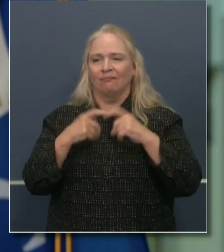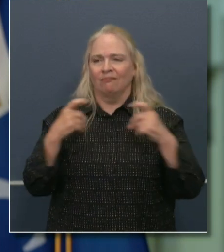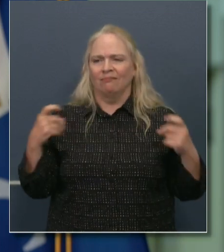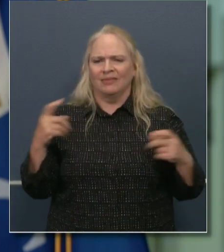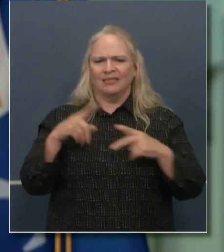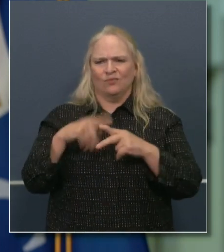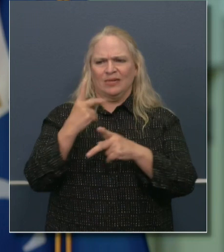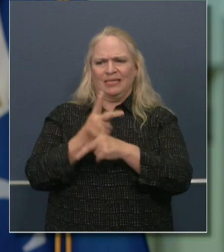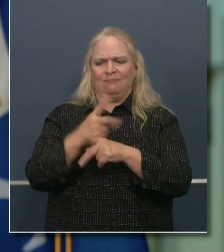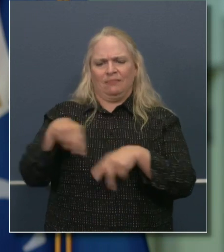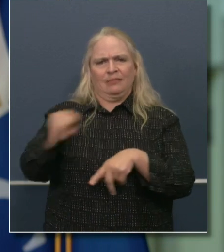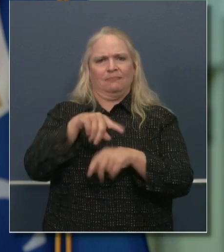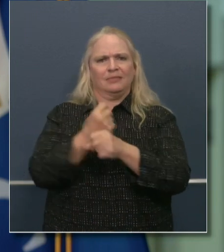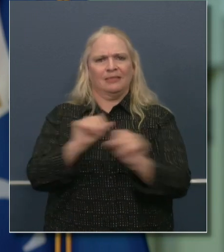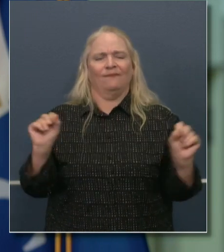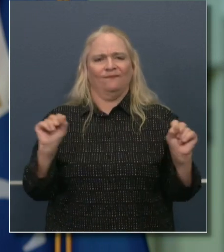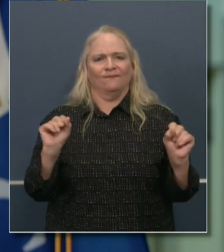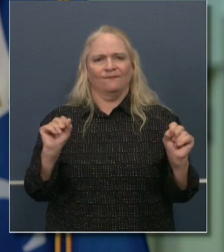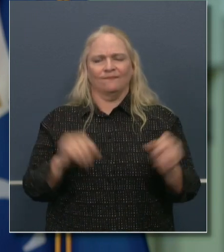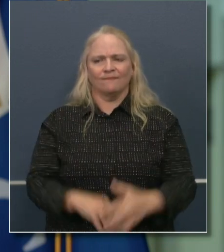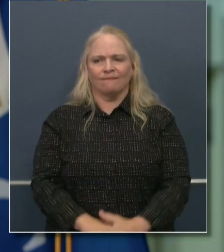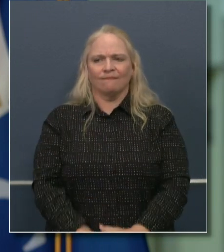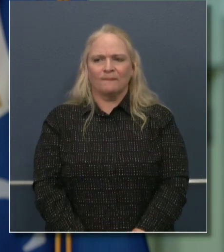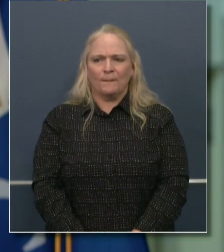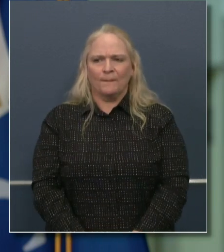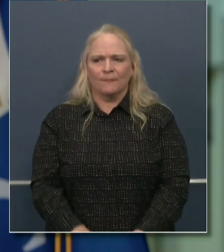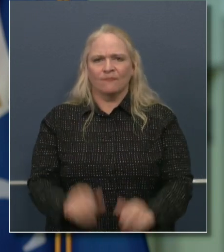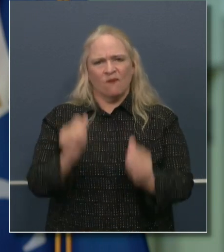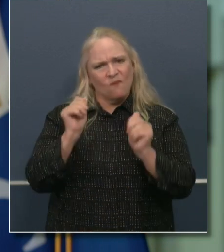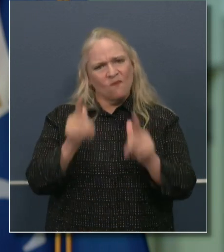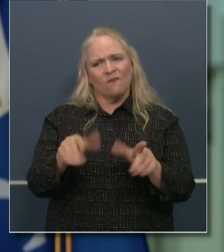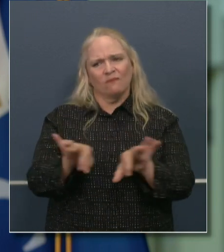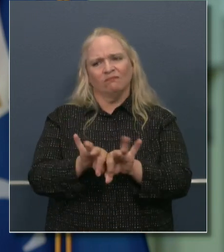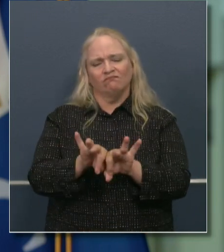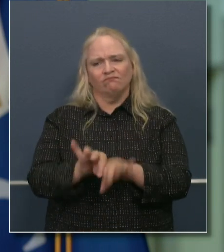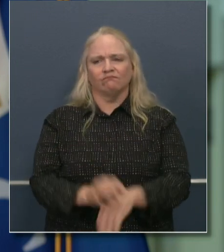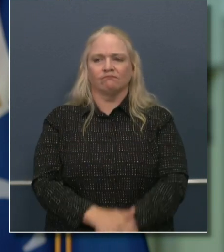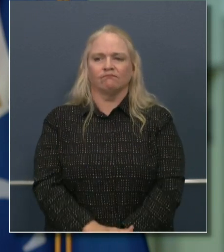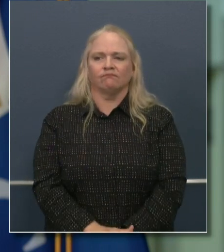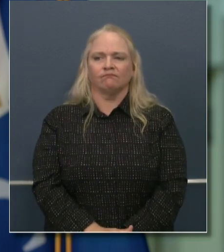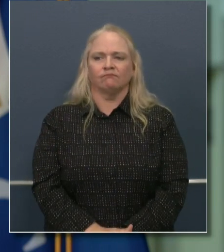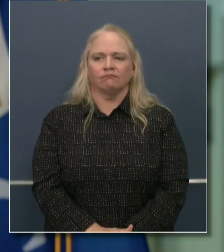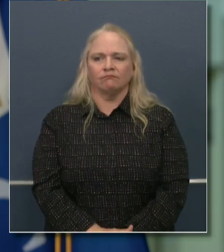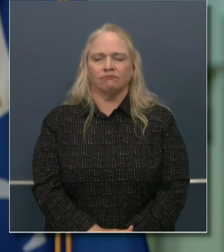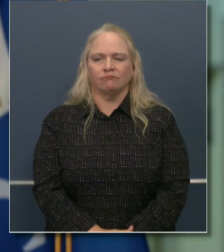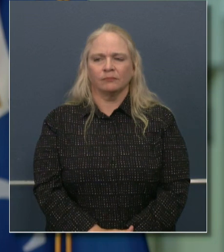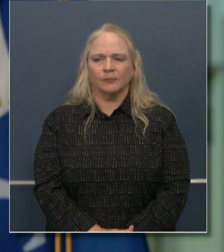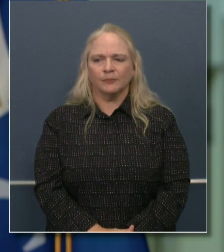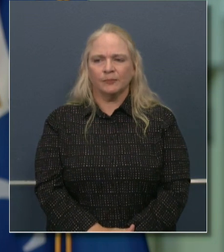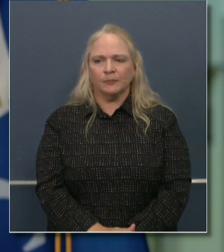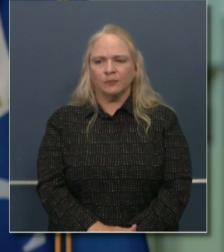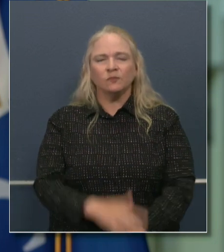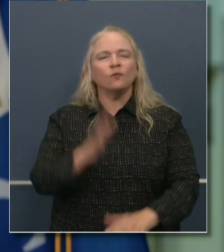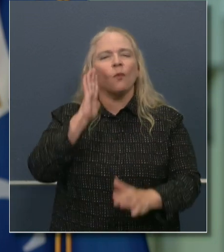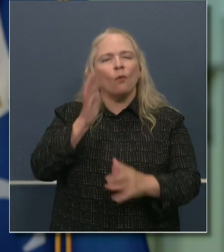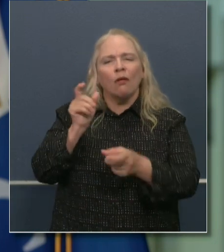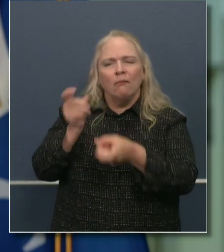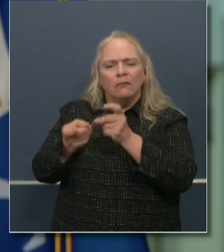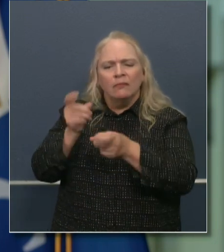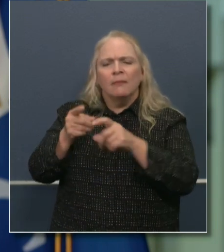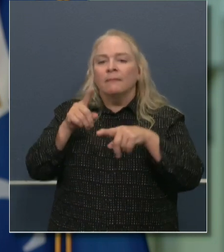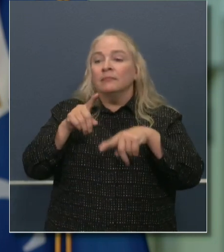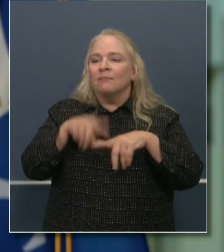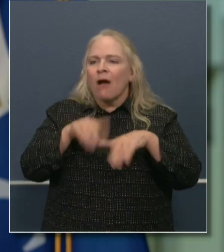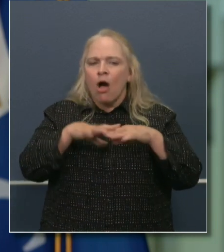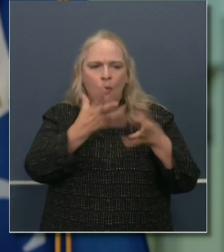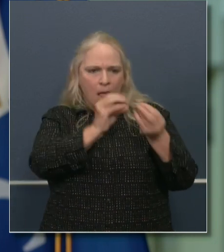them safe as well. And so, look, we will continue to modify based upon changing conditions.